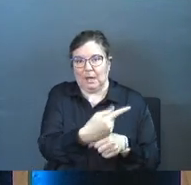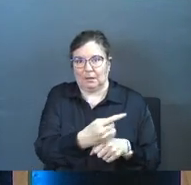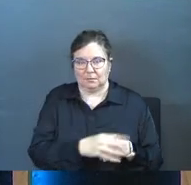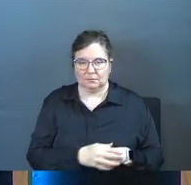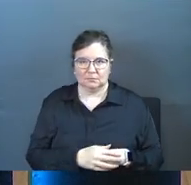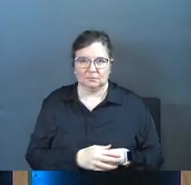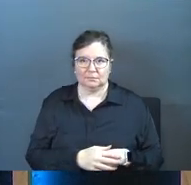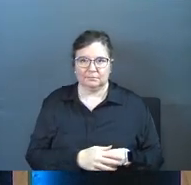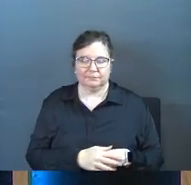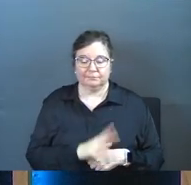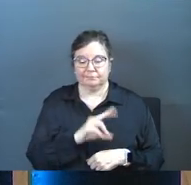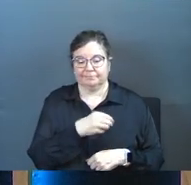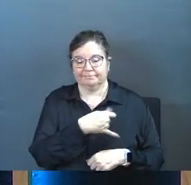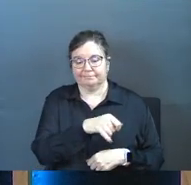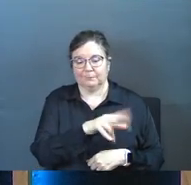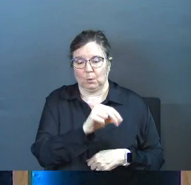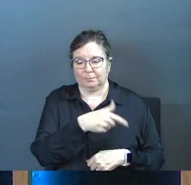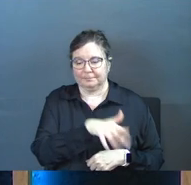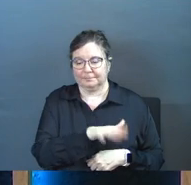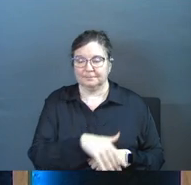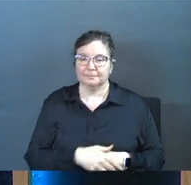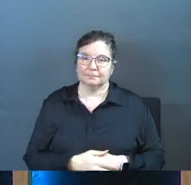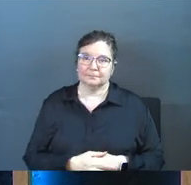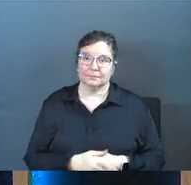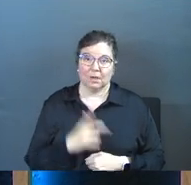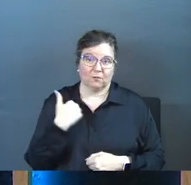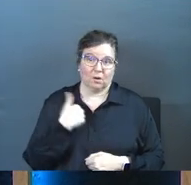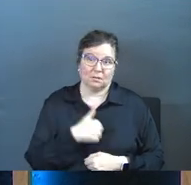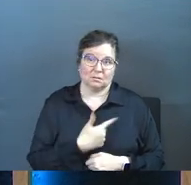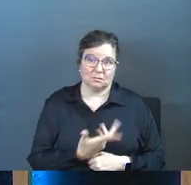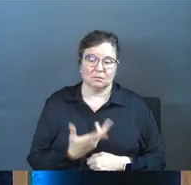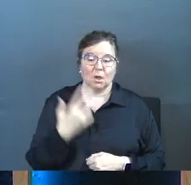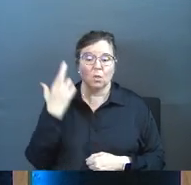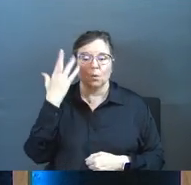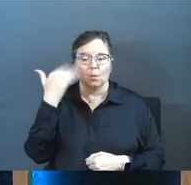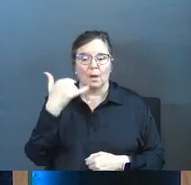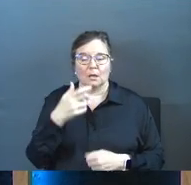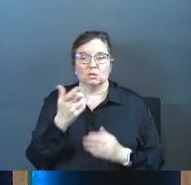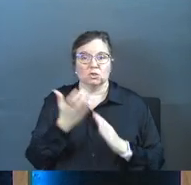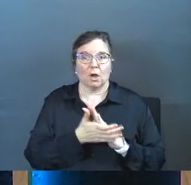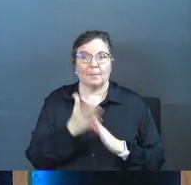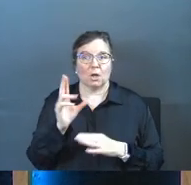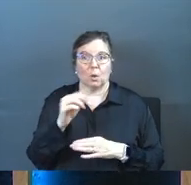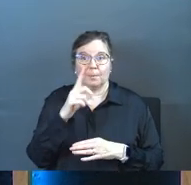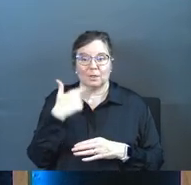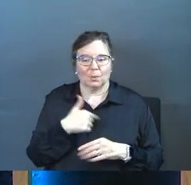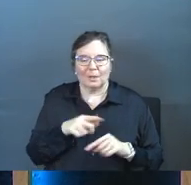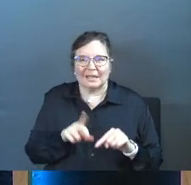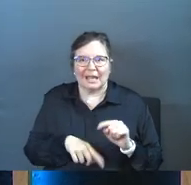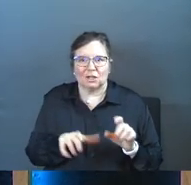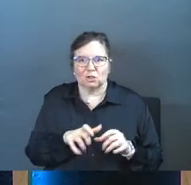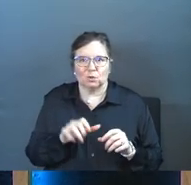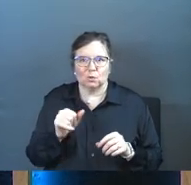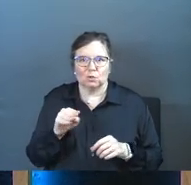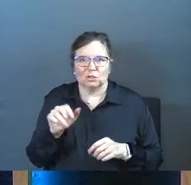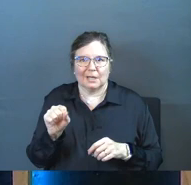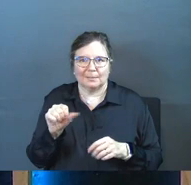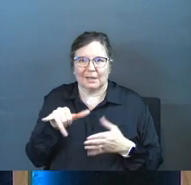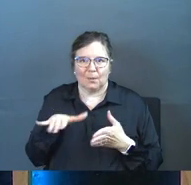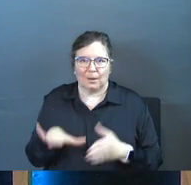today, it's an automatic no for us. The reason it's an automatic no is because we can't do